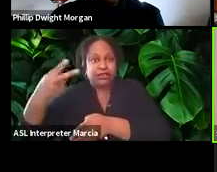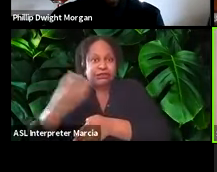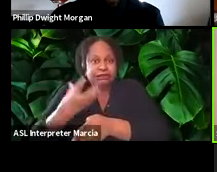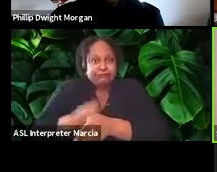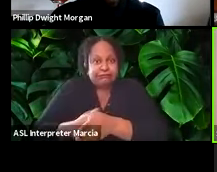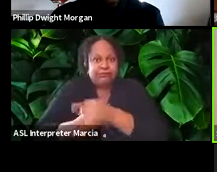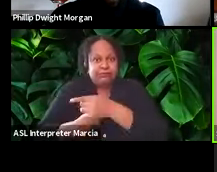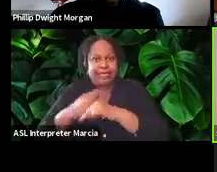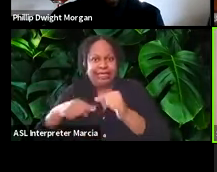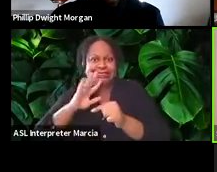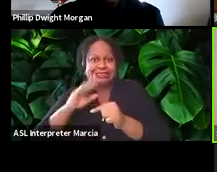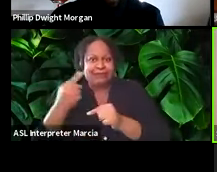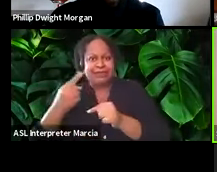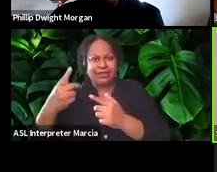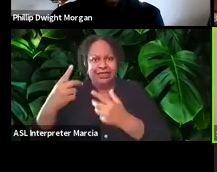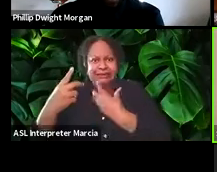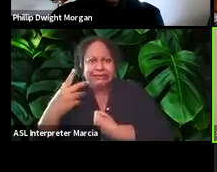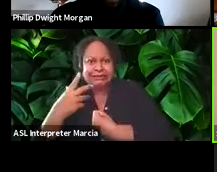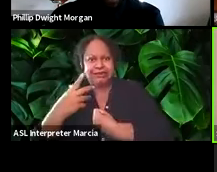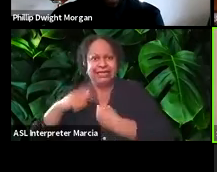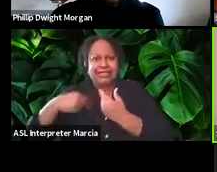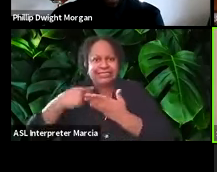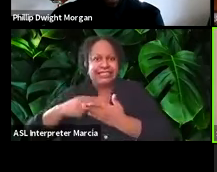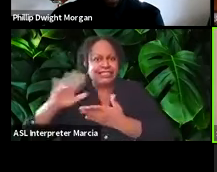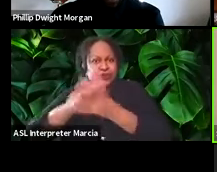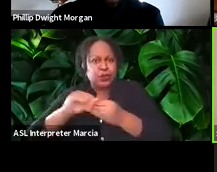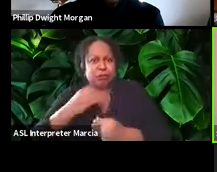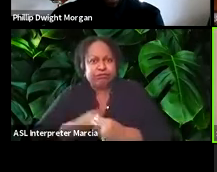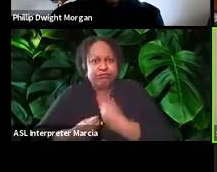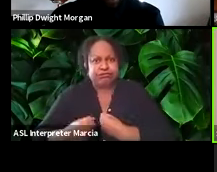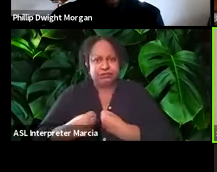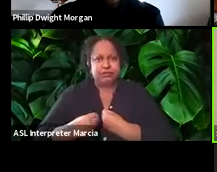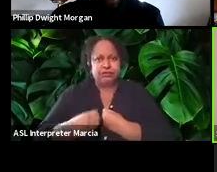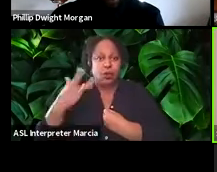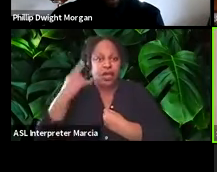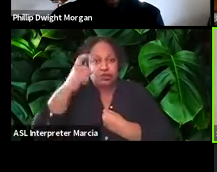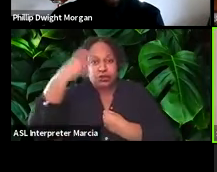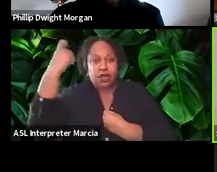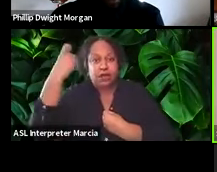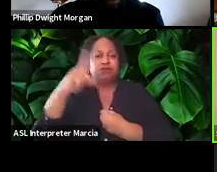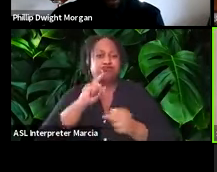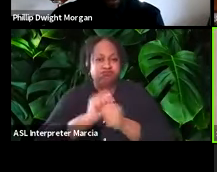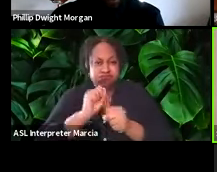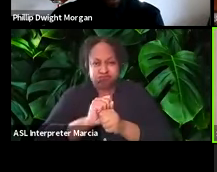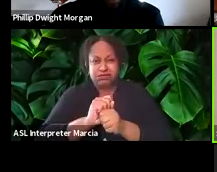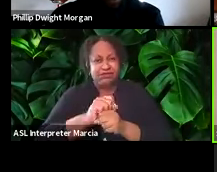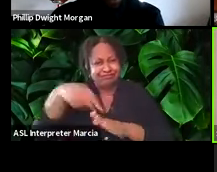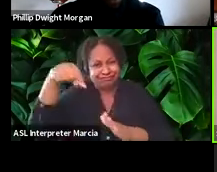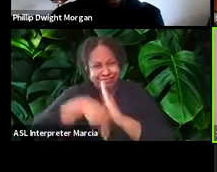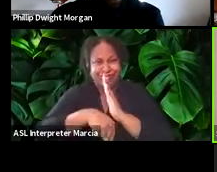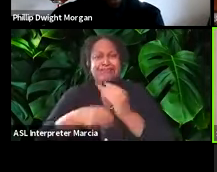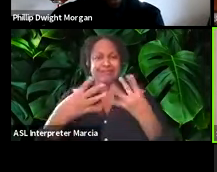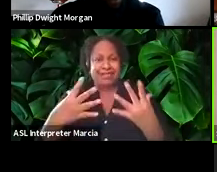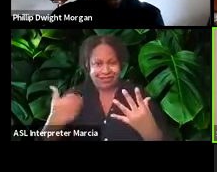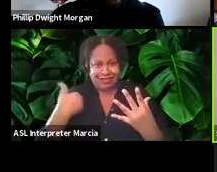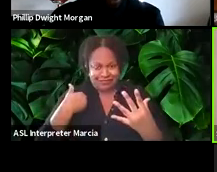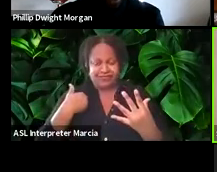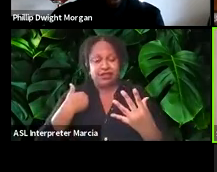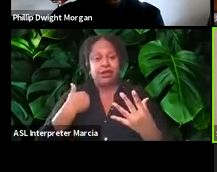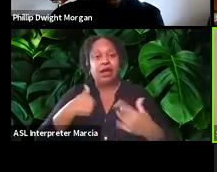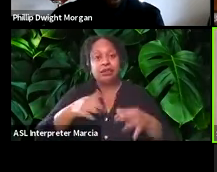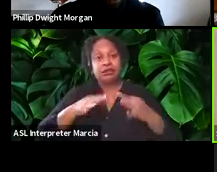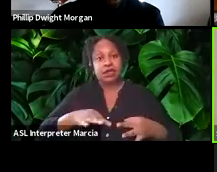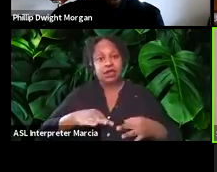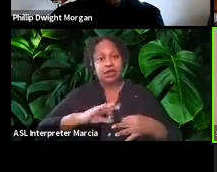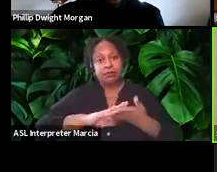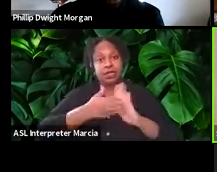they can project, they can talk about their stories, because the trauma is real, it's rich. When I decided to become a